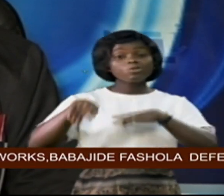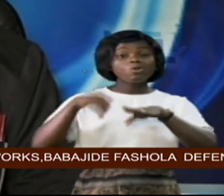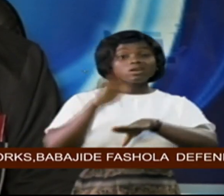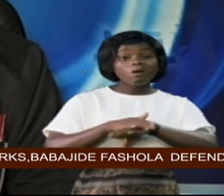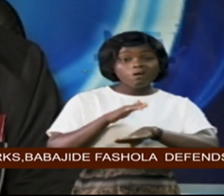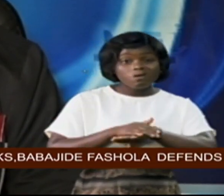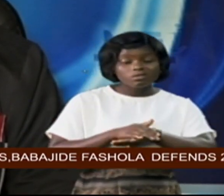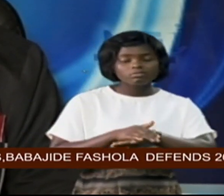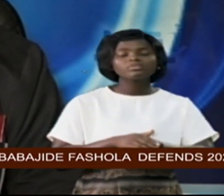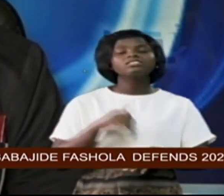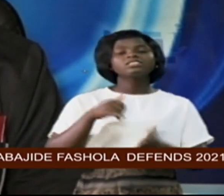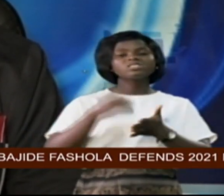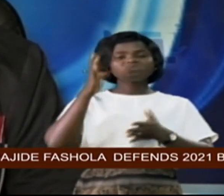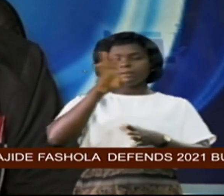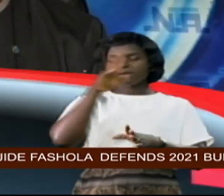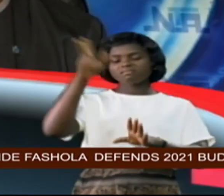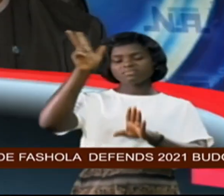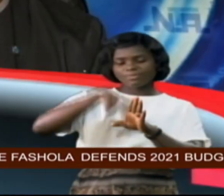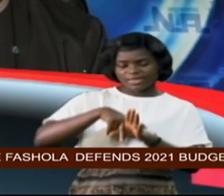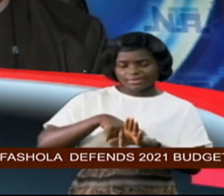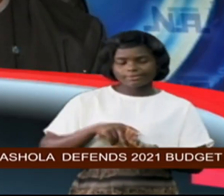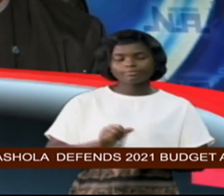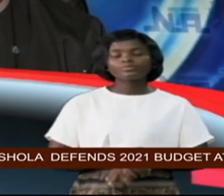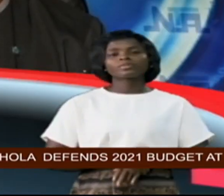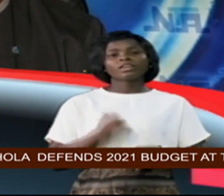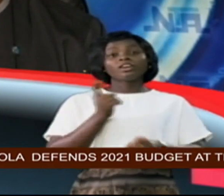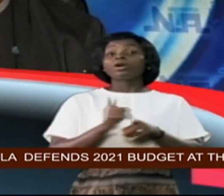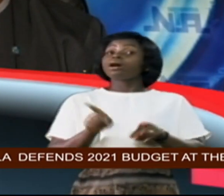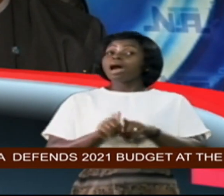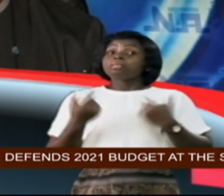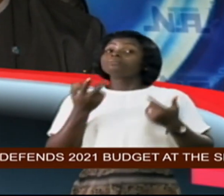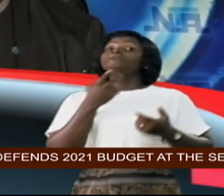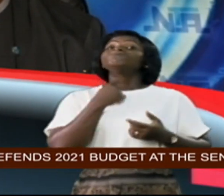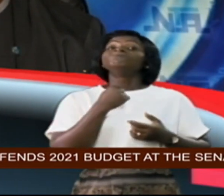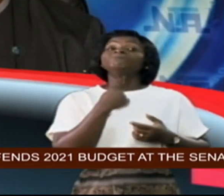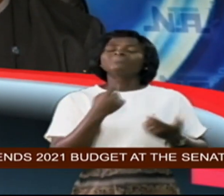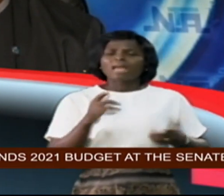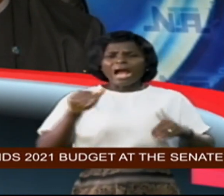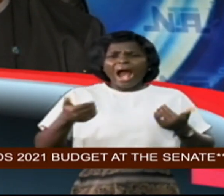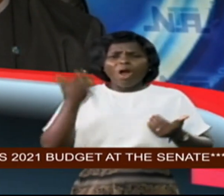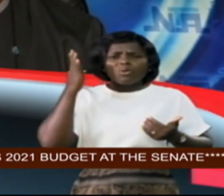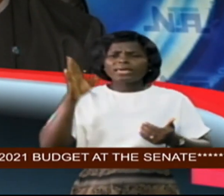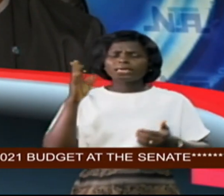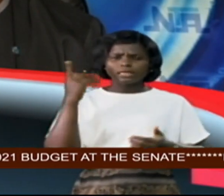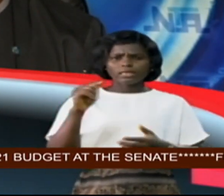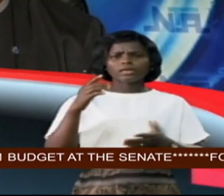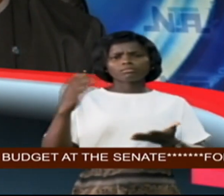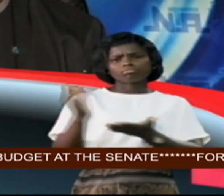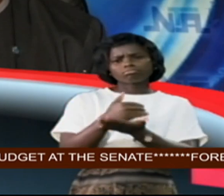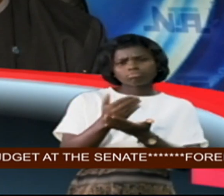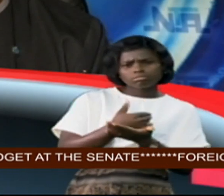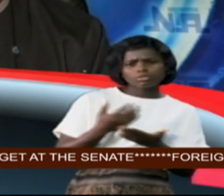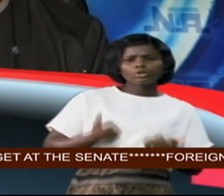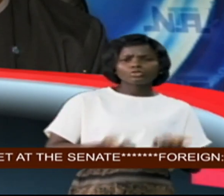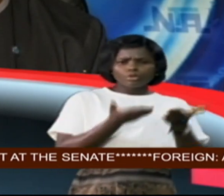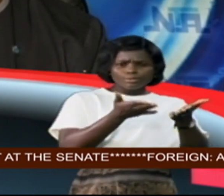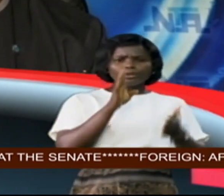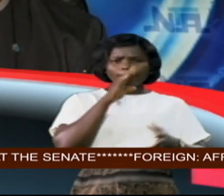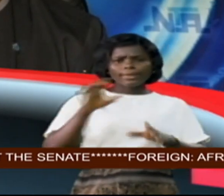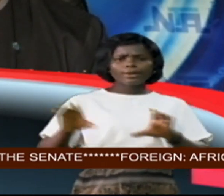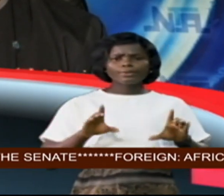it will be implemented. Okay, just out of curiosity, how will the collation of the submissions be done?